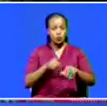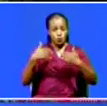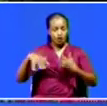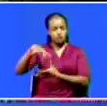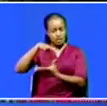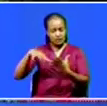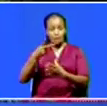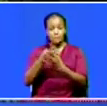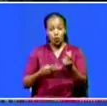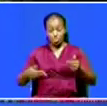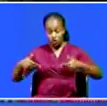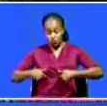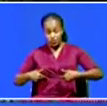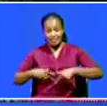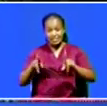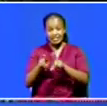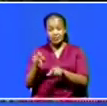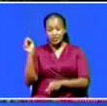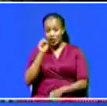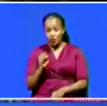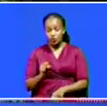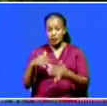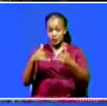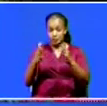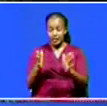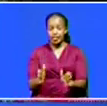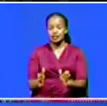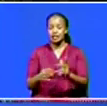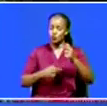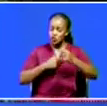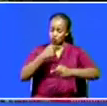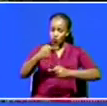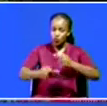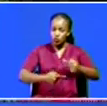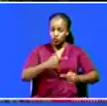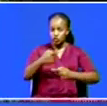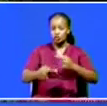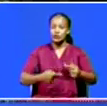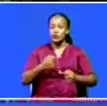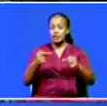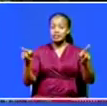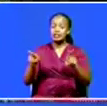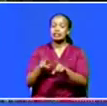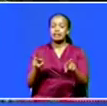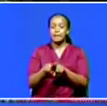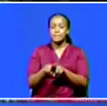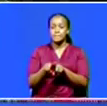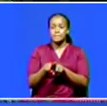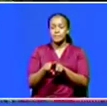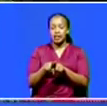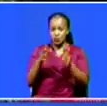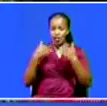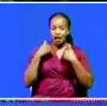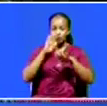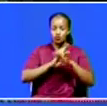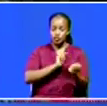and senior players. If we continue having the youth and the junior programs, we will have a good transition